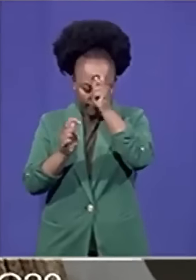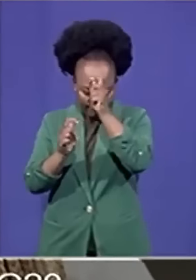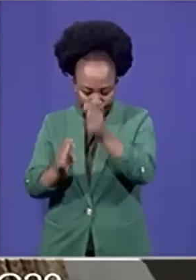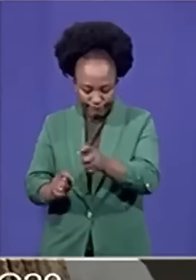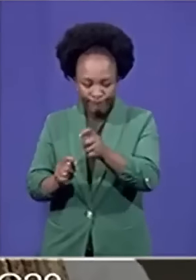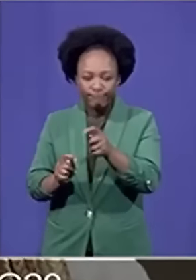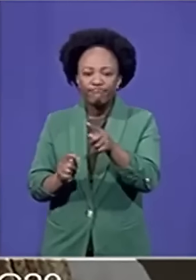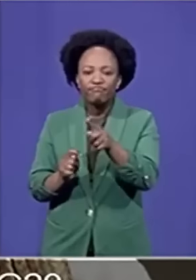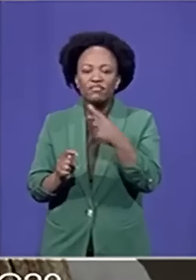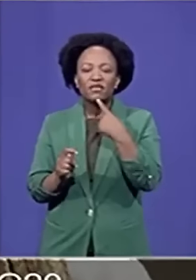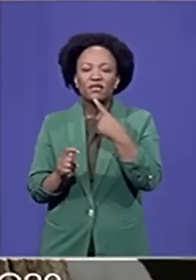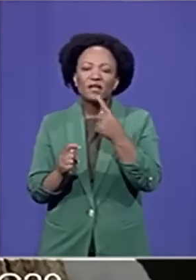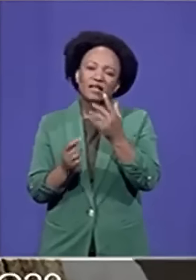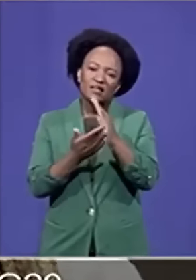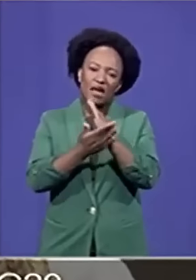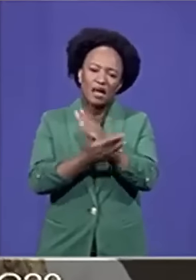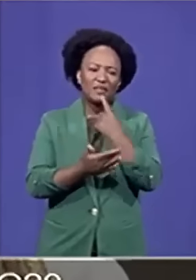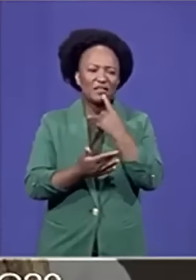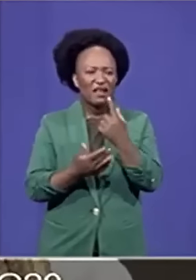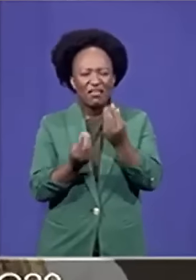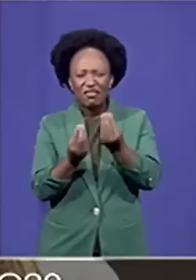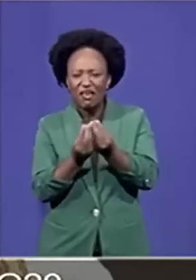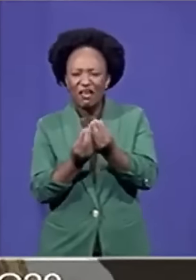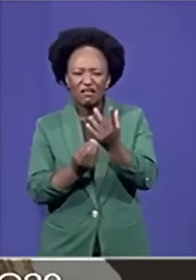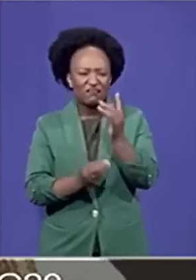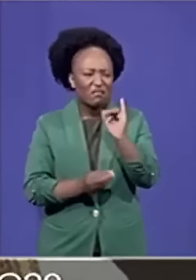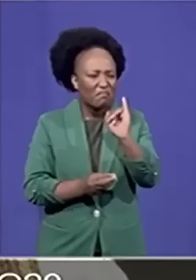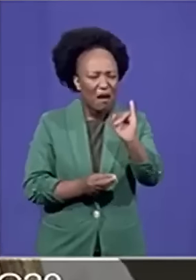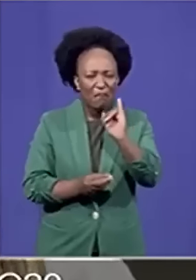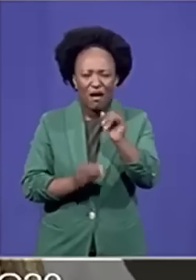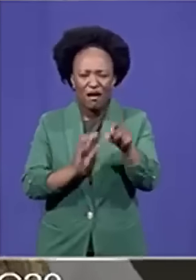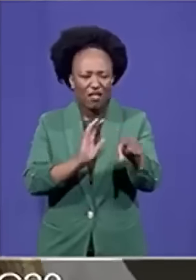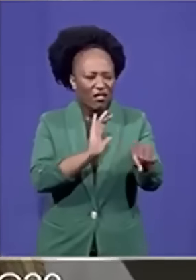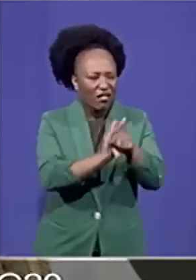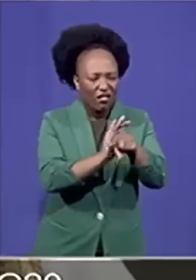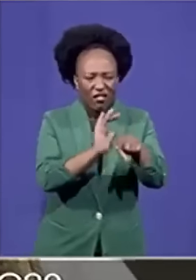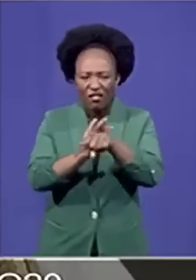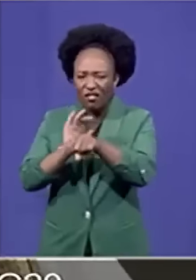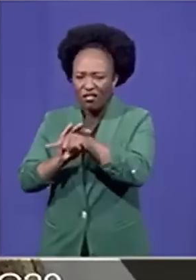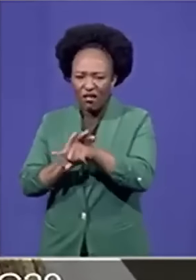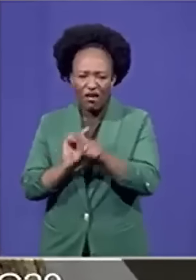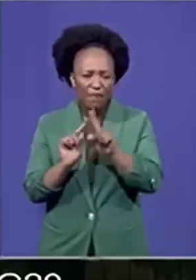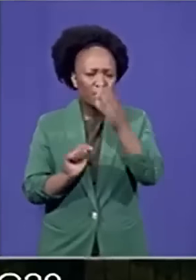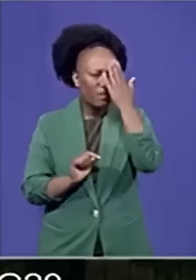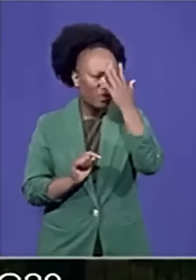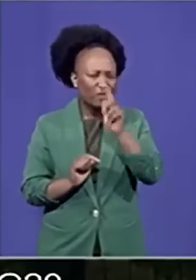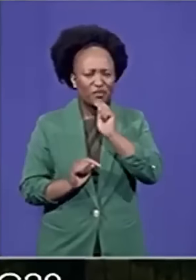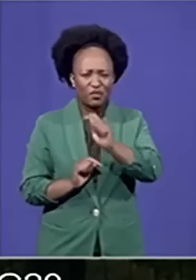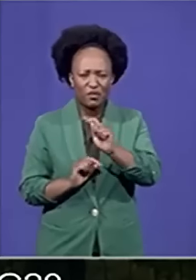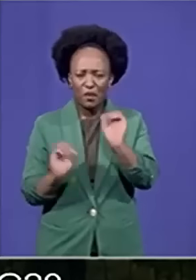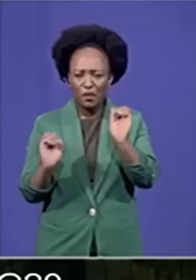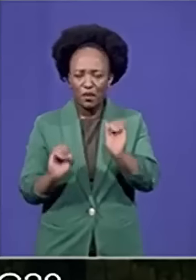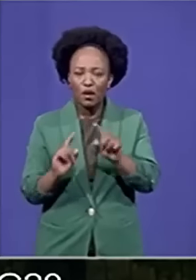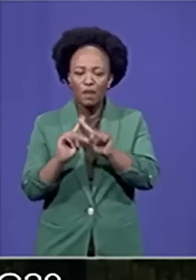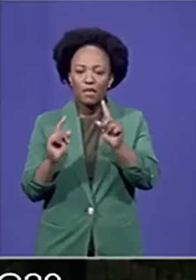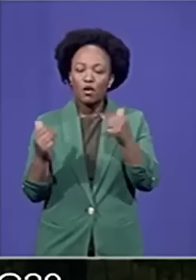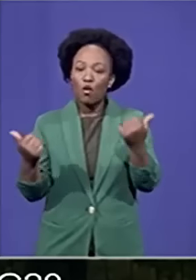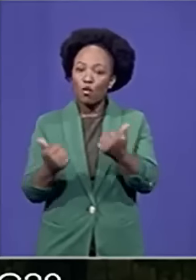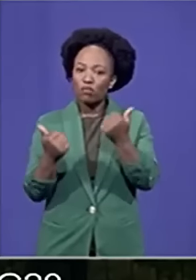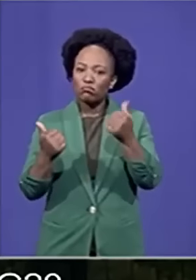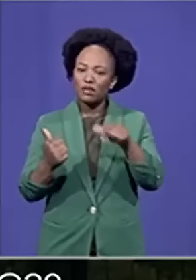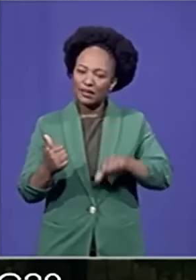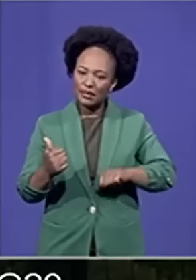ba re ho na le dintho tse mpe tse etsahalang mona na mme re tseba hore hono ha se nnete empa neng ho bontsha hore reputation seriti sa